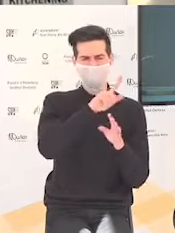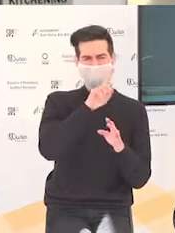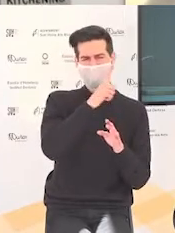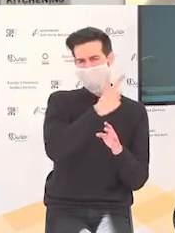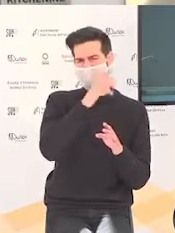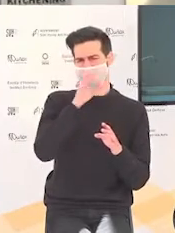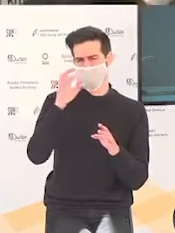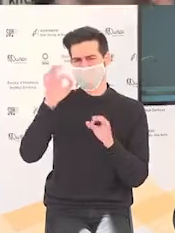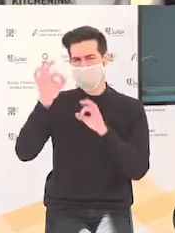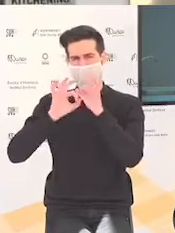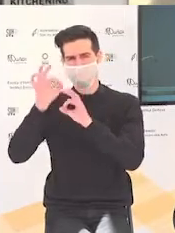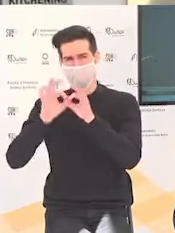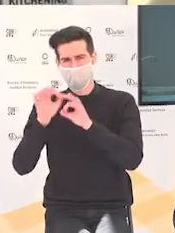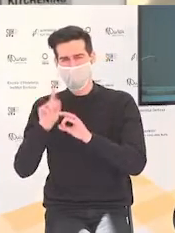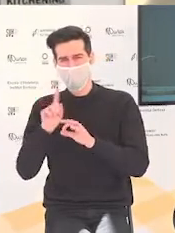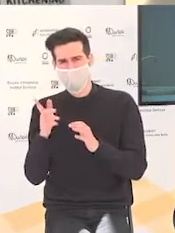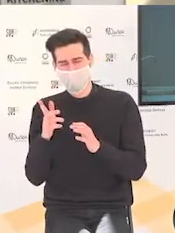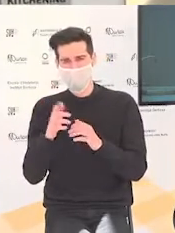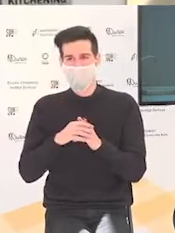lectura de la superficie.